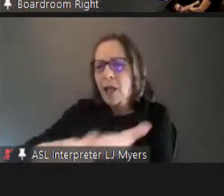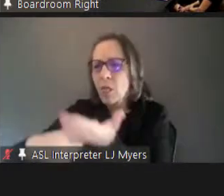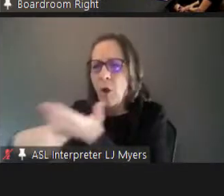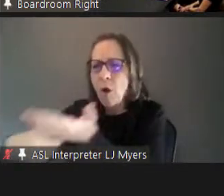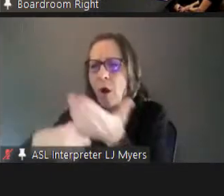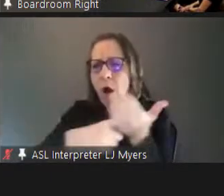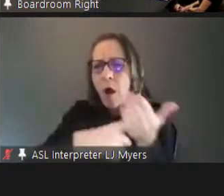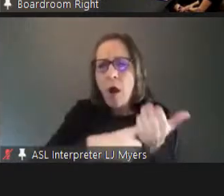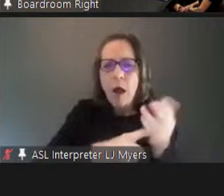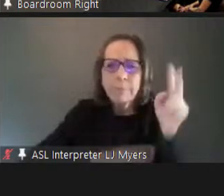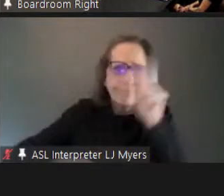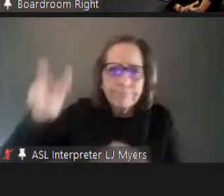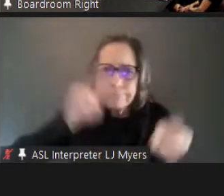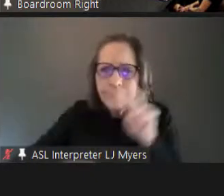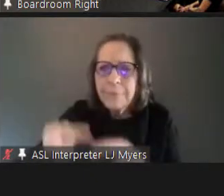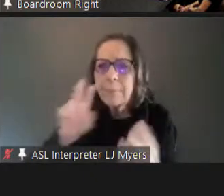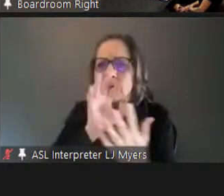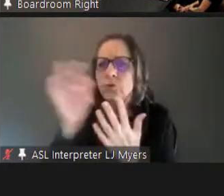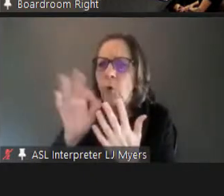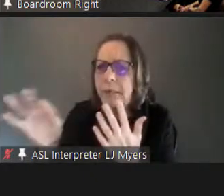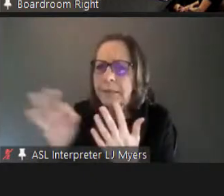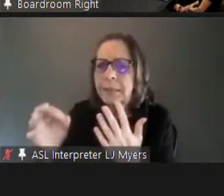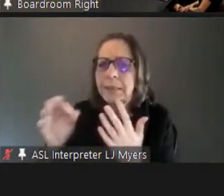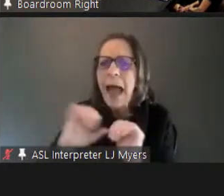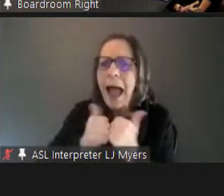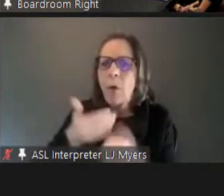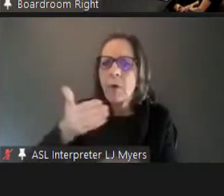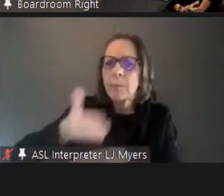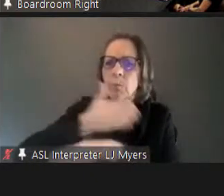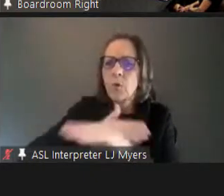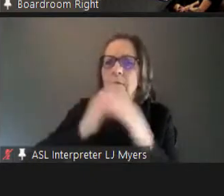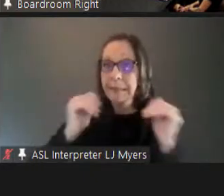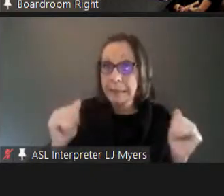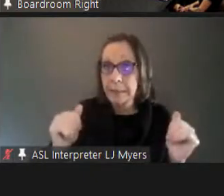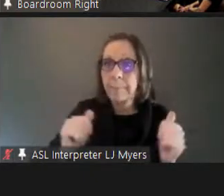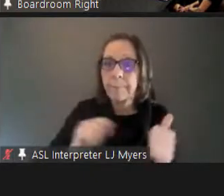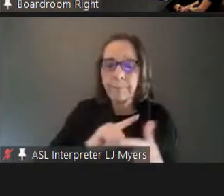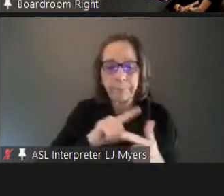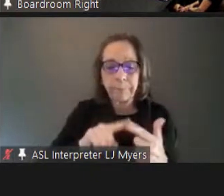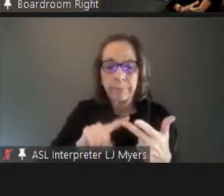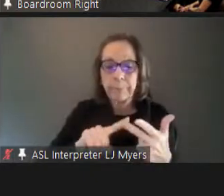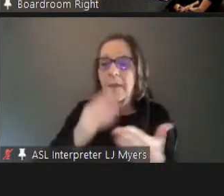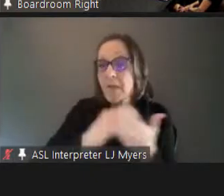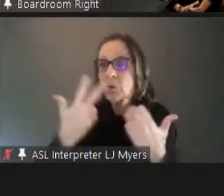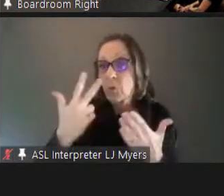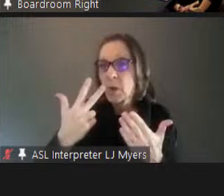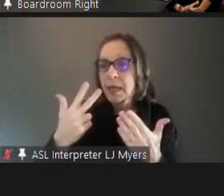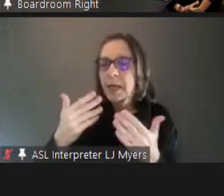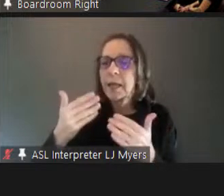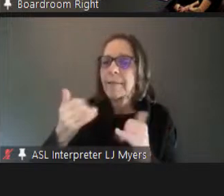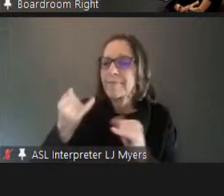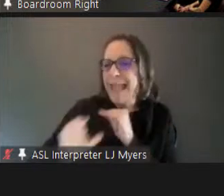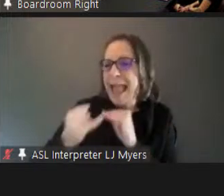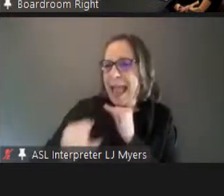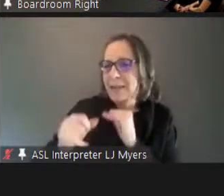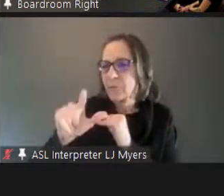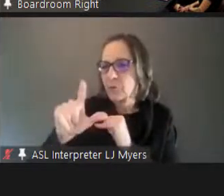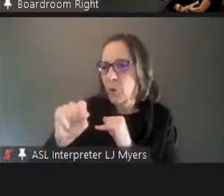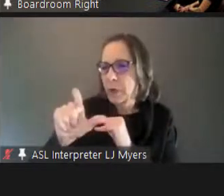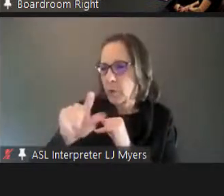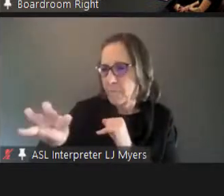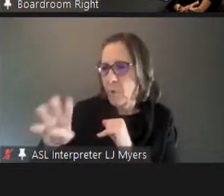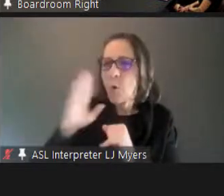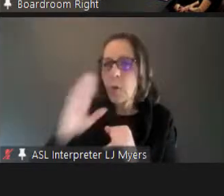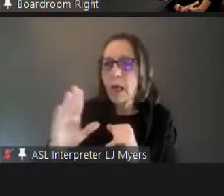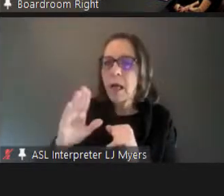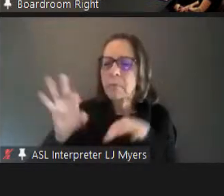choices for system improvements. Phase three, late next year, 2024, will outline what